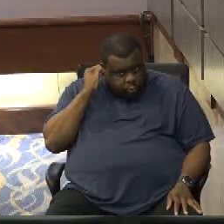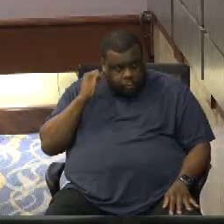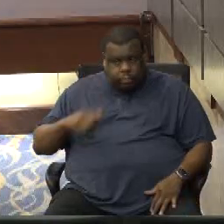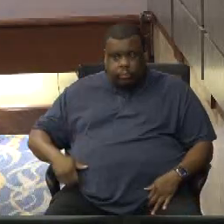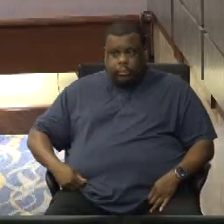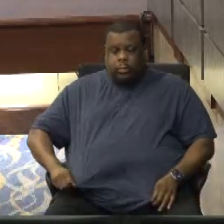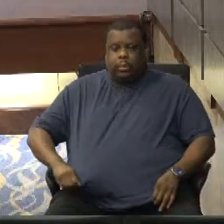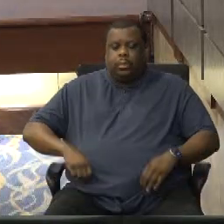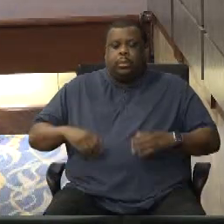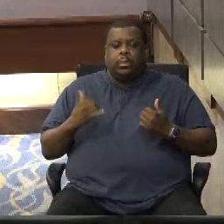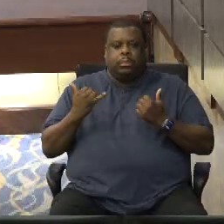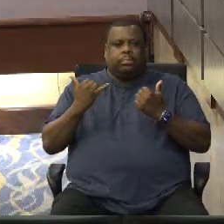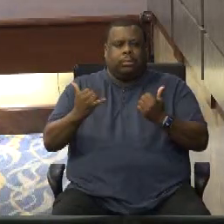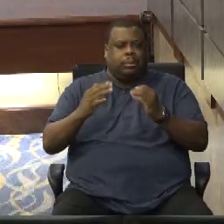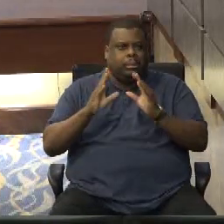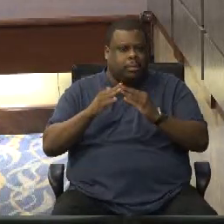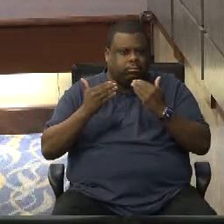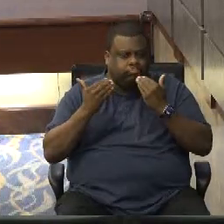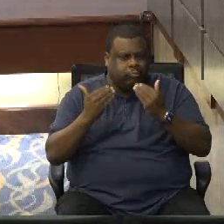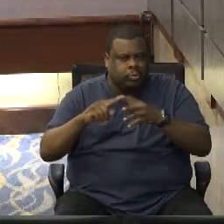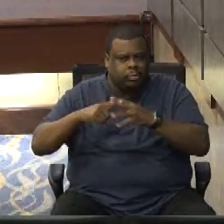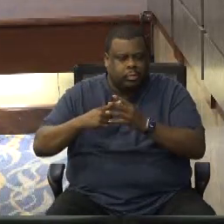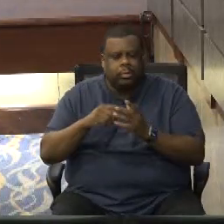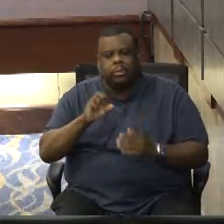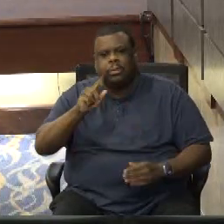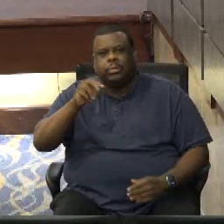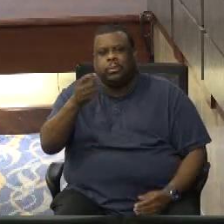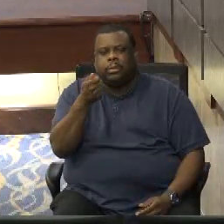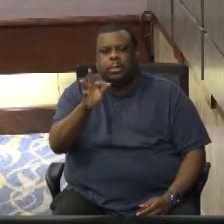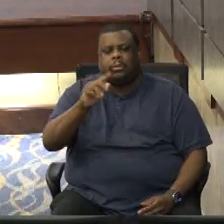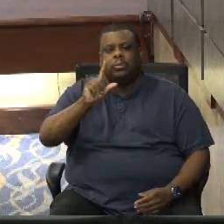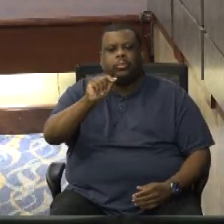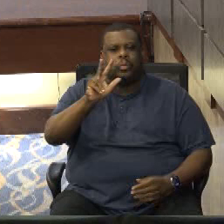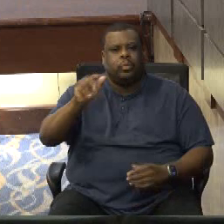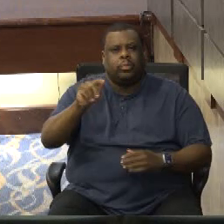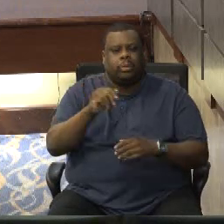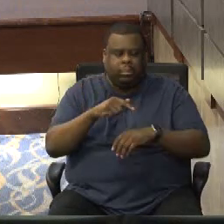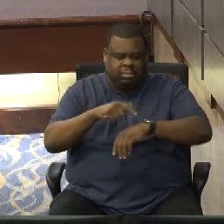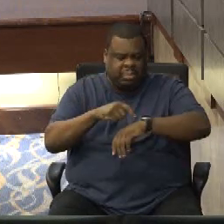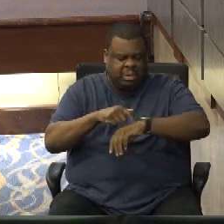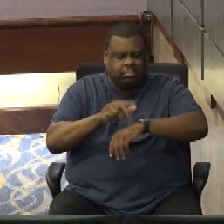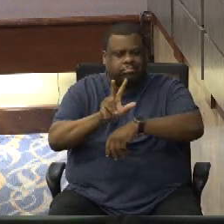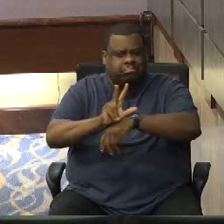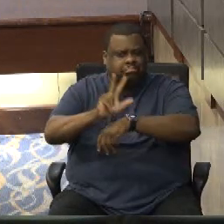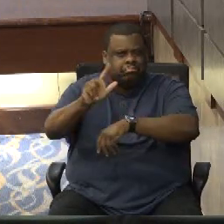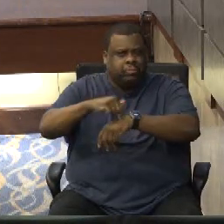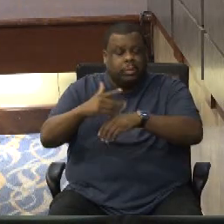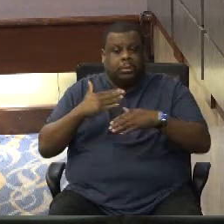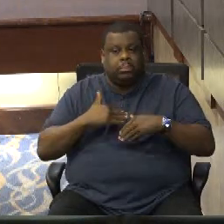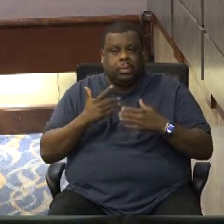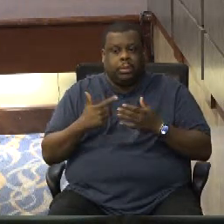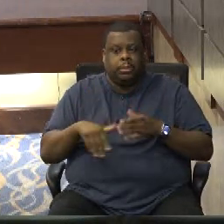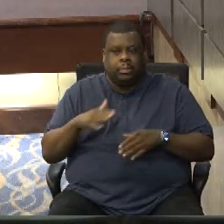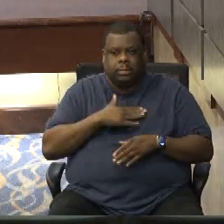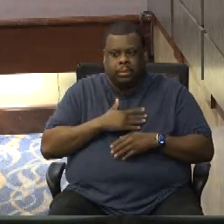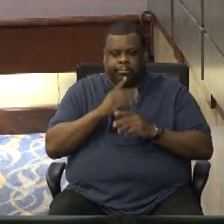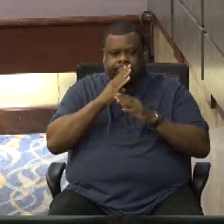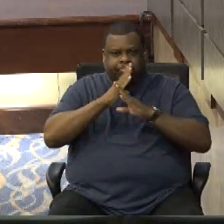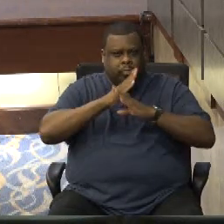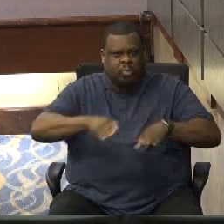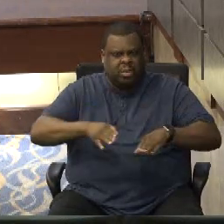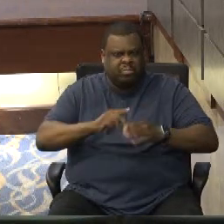Now call meeting of the Waco City Council on September 19th, 2023 to order at 3 p.m. Please join me for a moment of